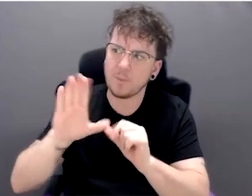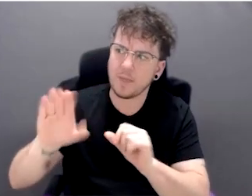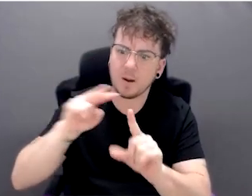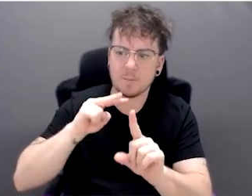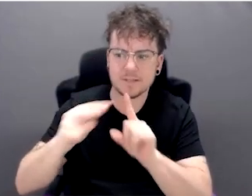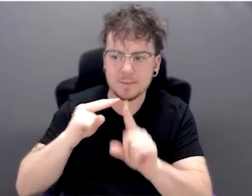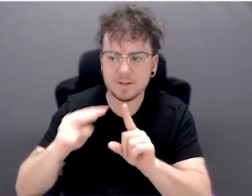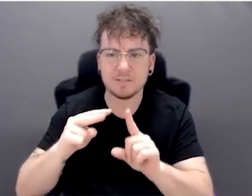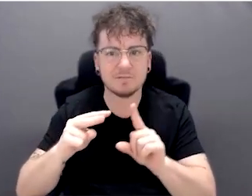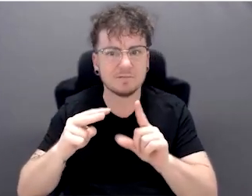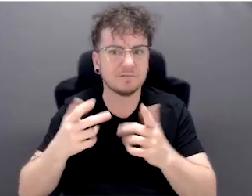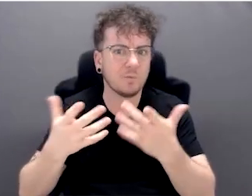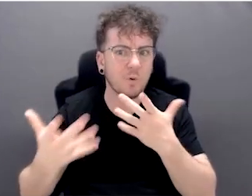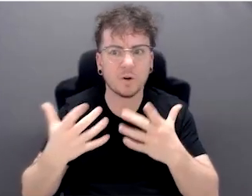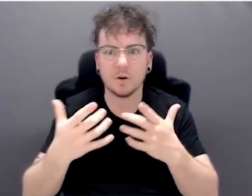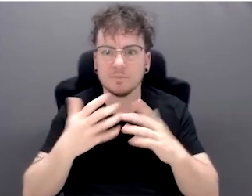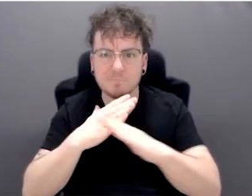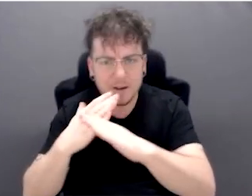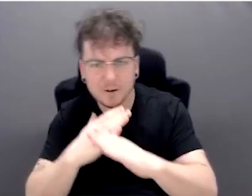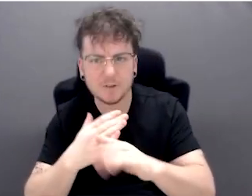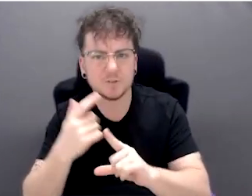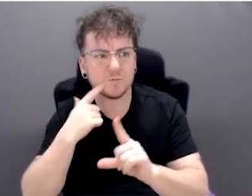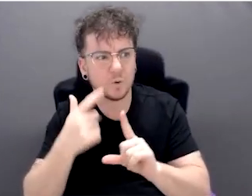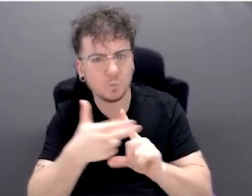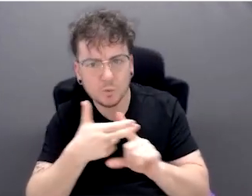and hiring employees with speech disabilities.